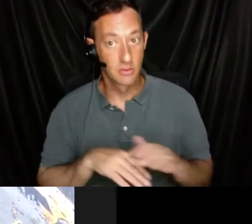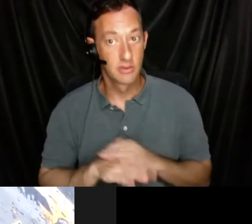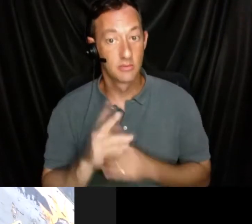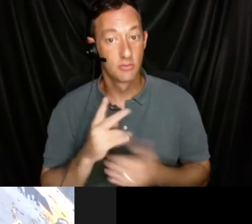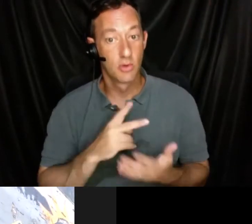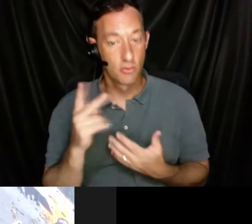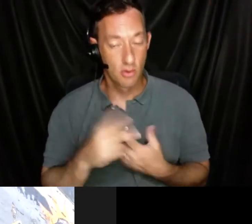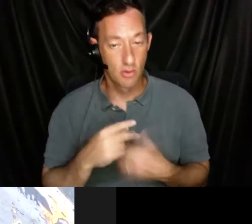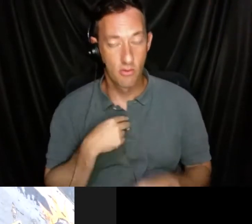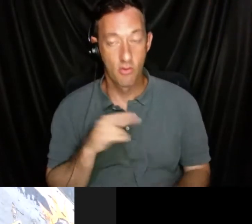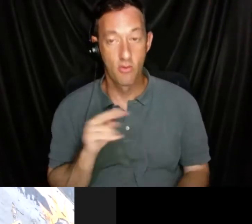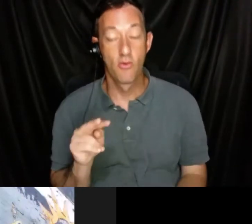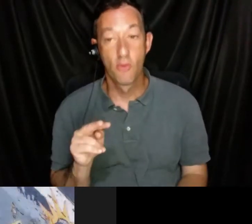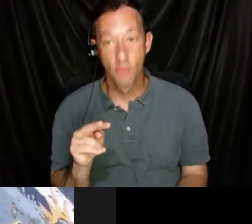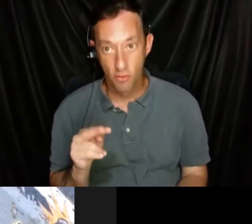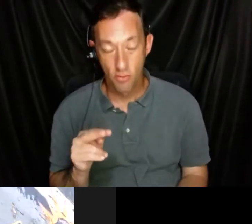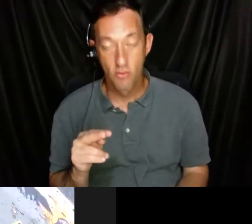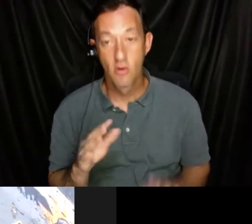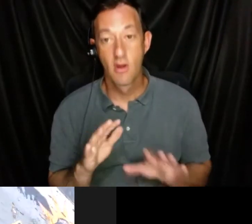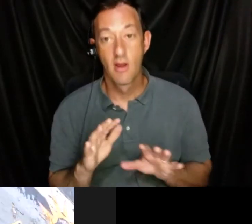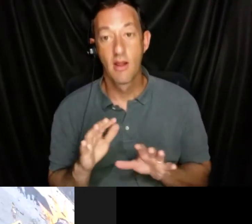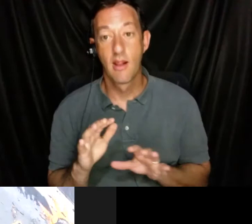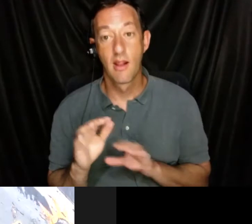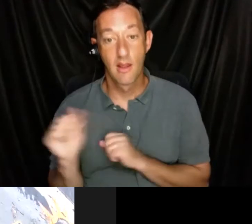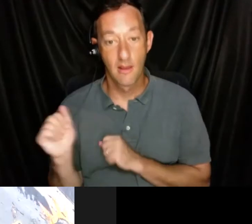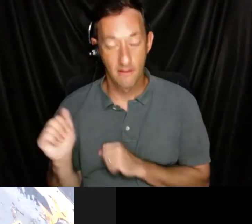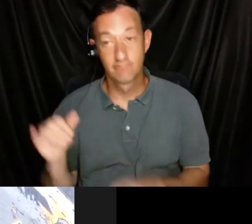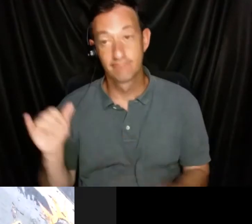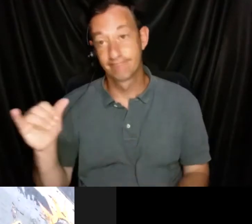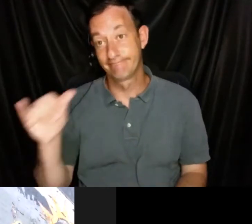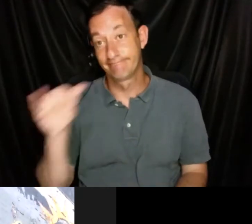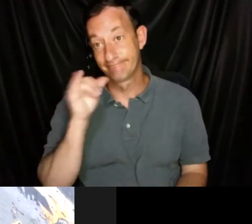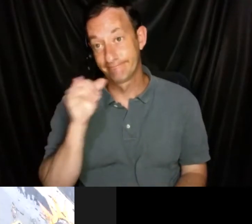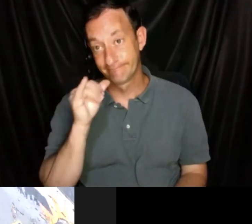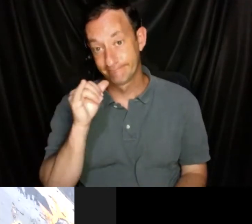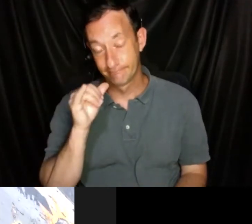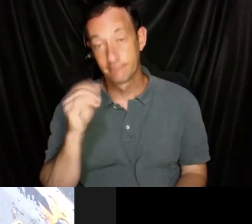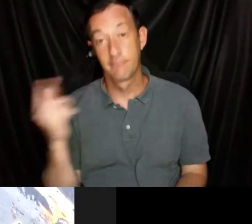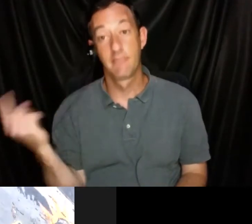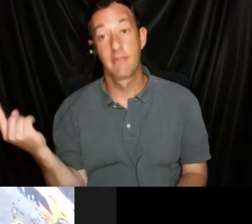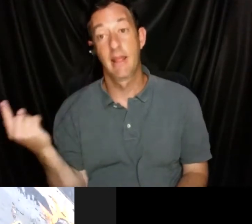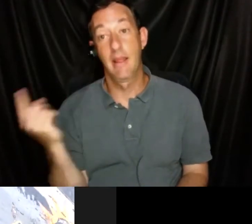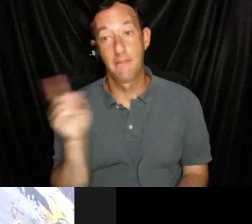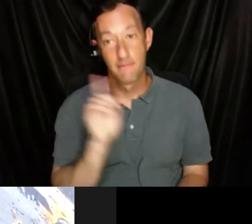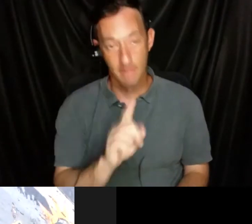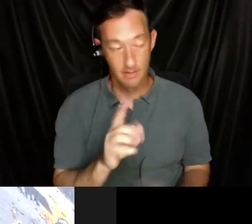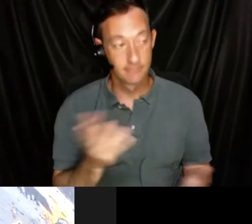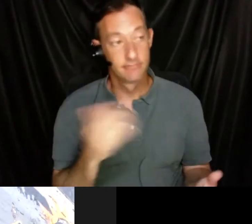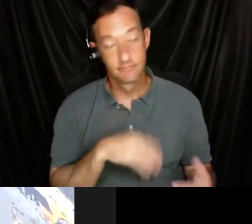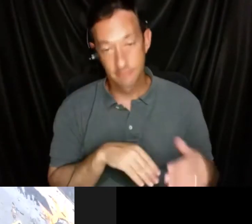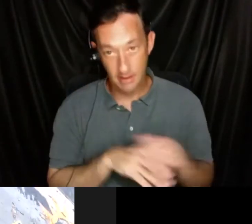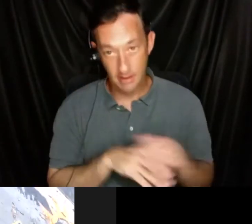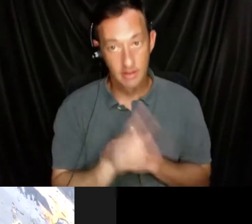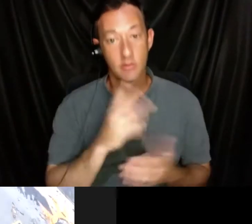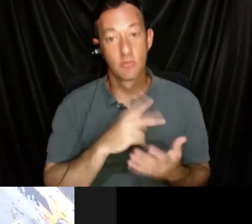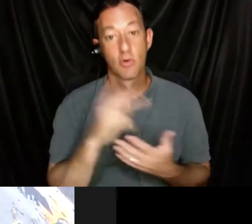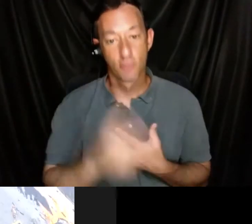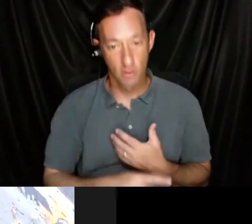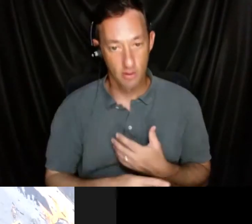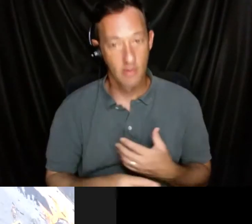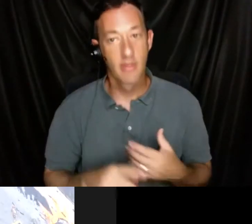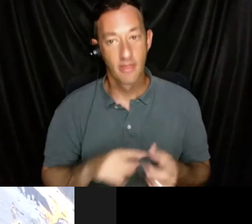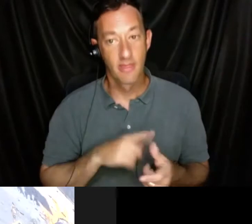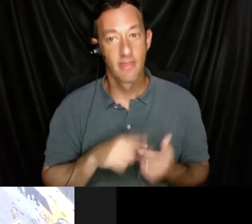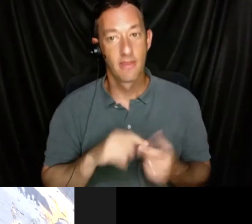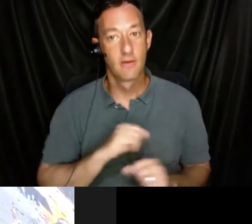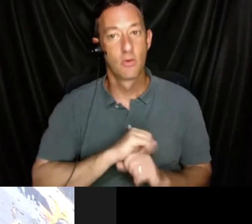I did that, I left, put some alcohol in my system, came back, they admitted me into the program, and then I was COVID